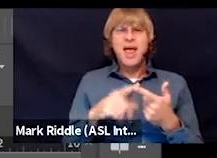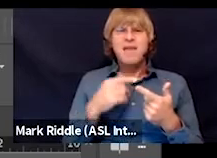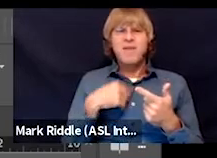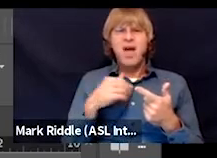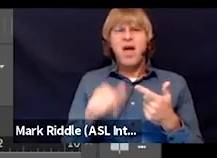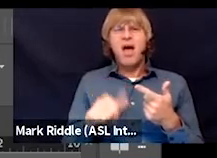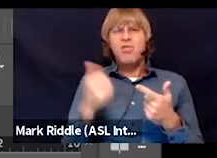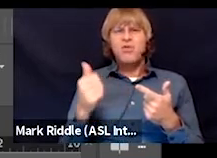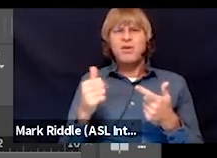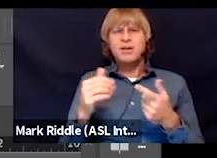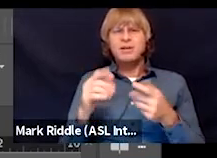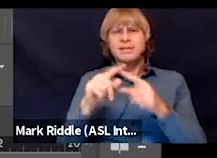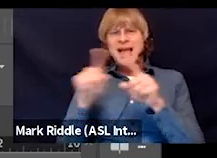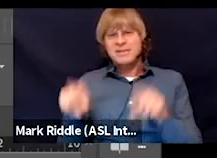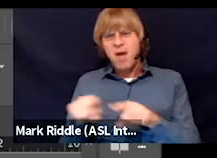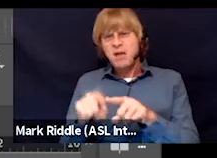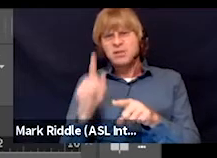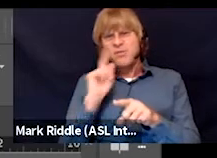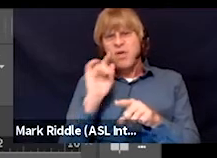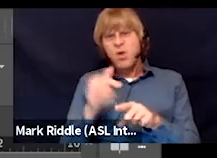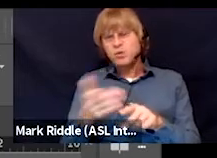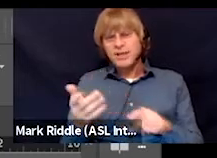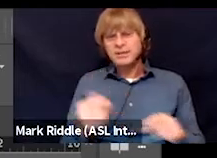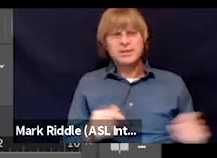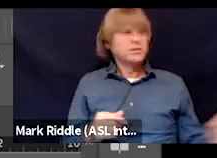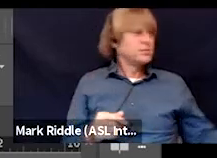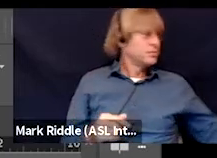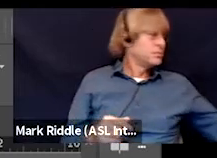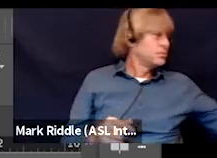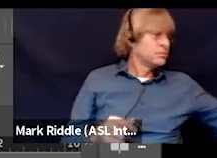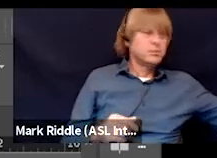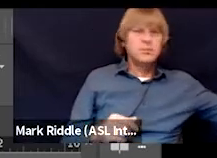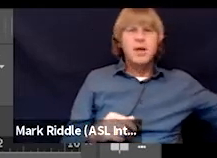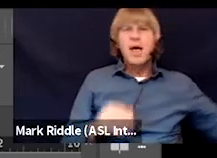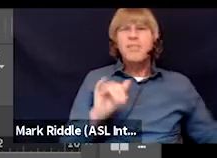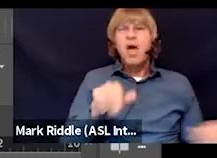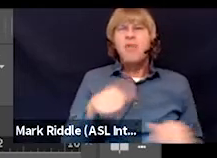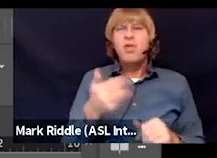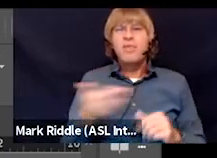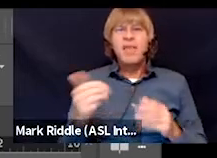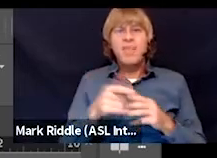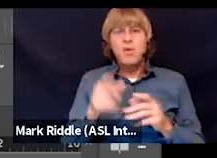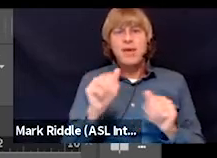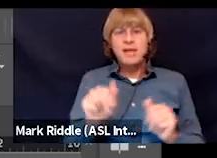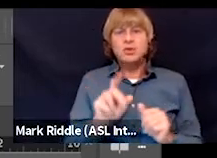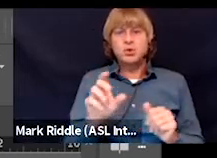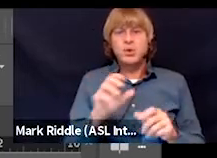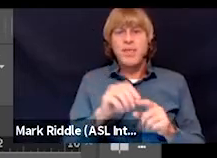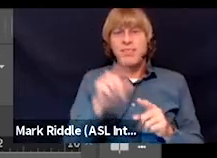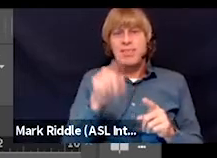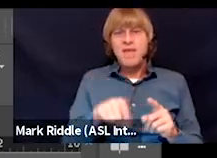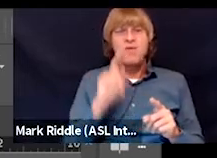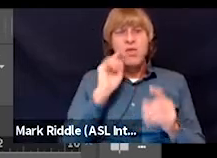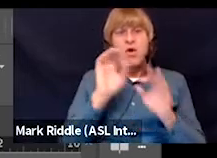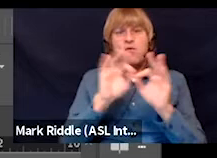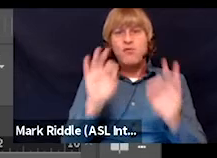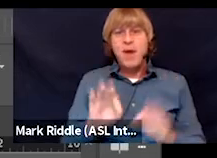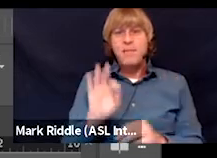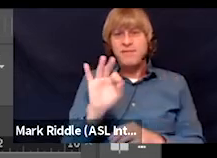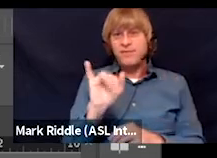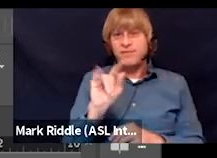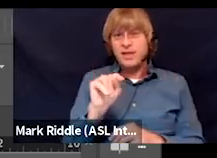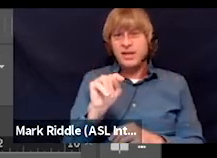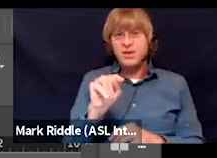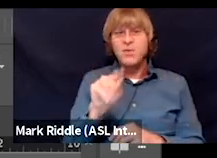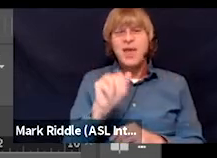another text box for those things. The other things you can do in there, frame fitting, you